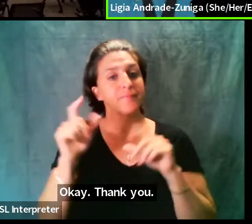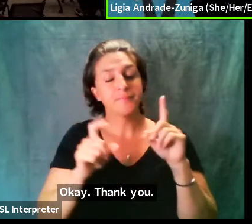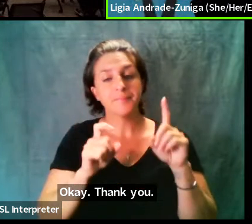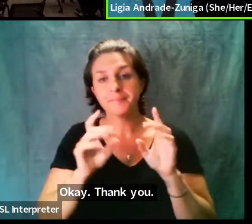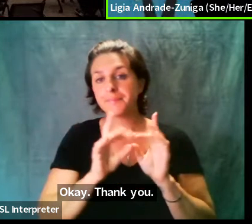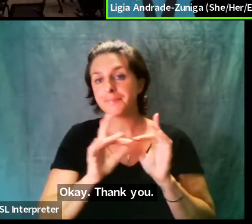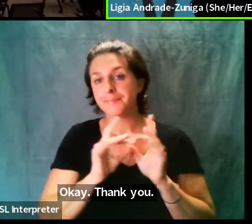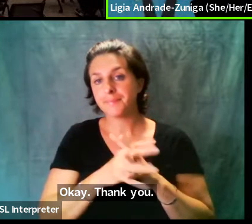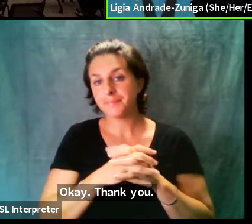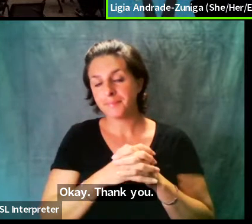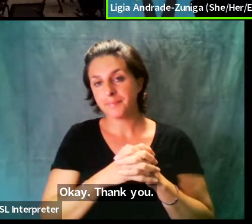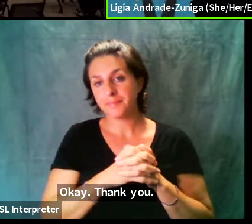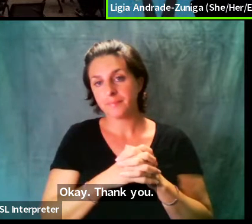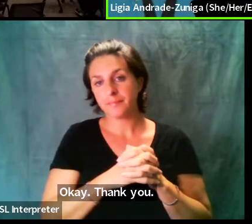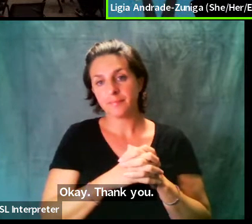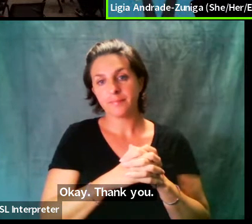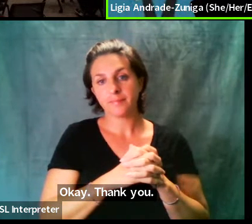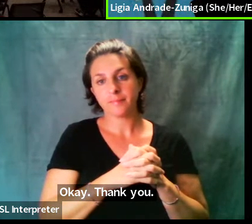comments?